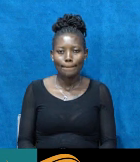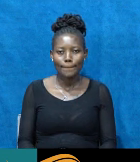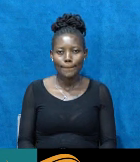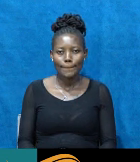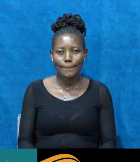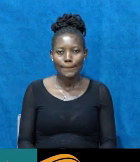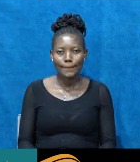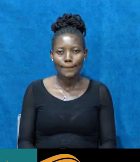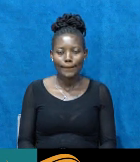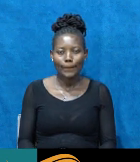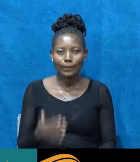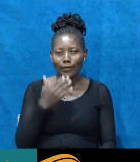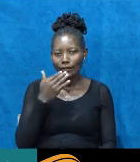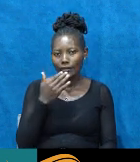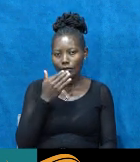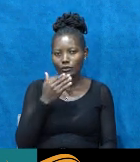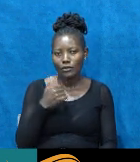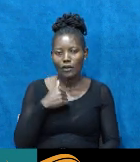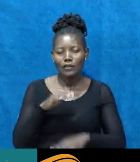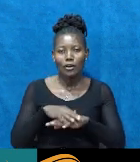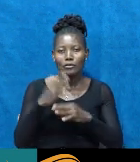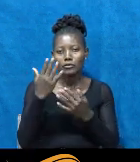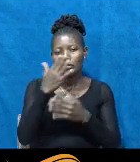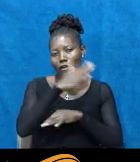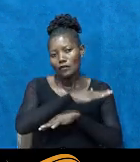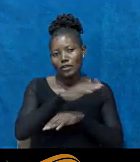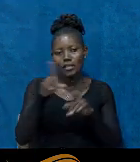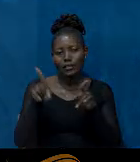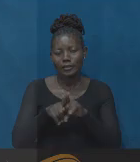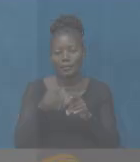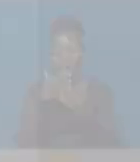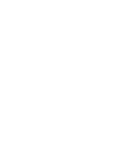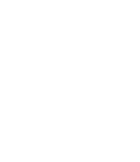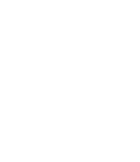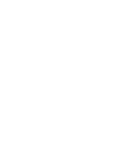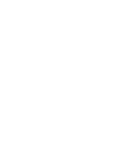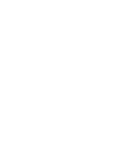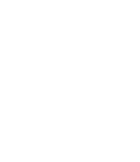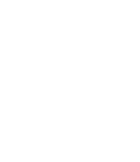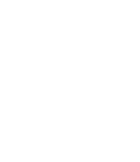Thank you as well, and have a lovely evening too. Thank you.